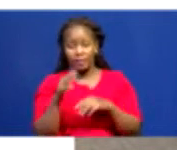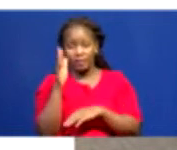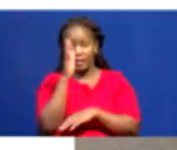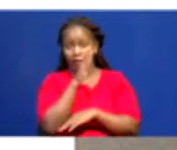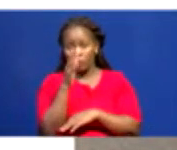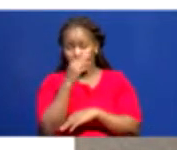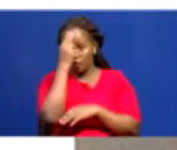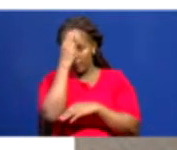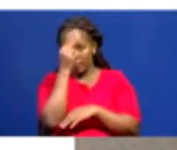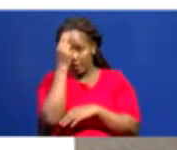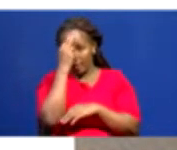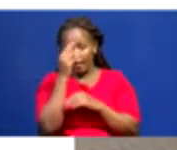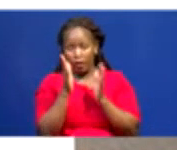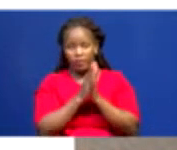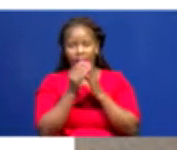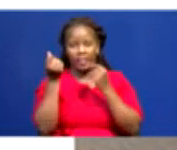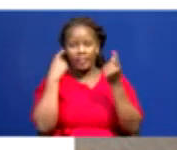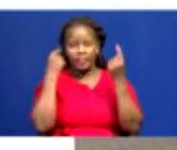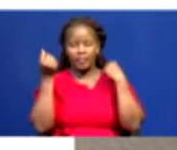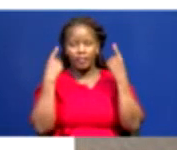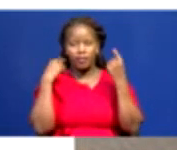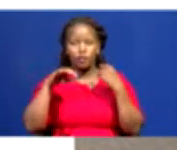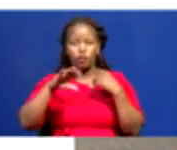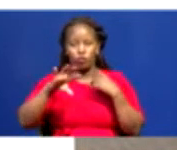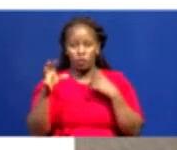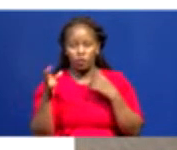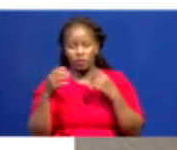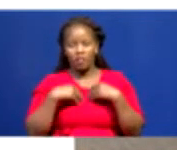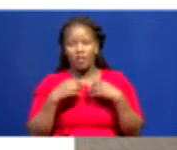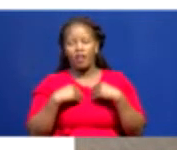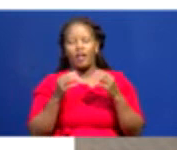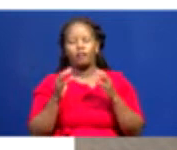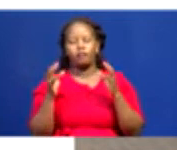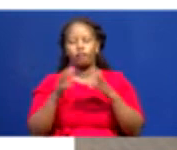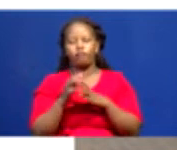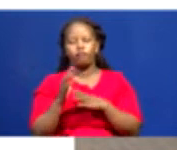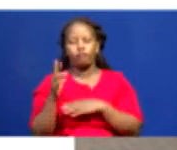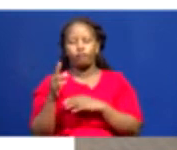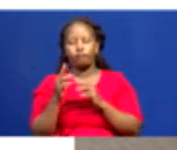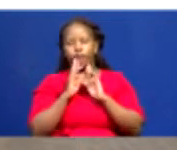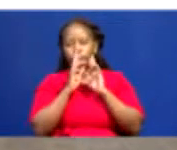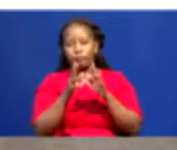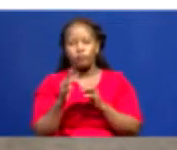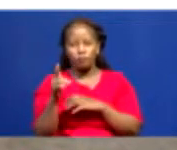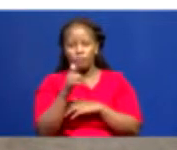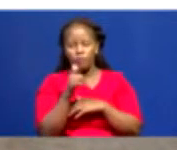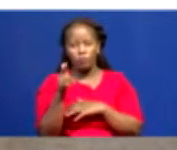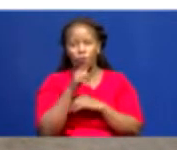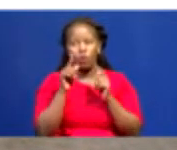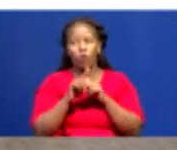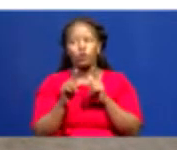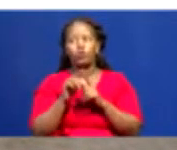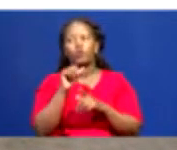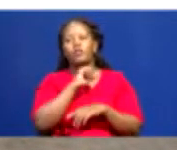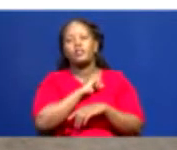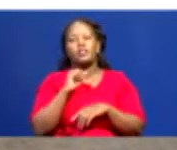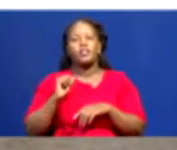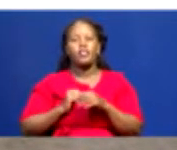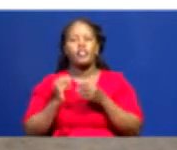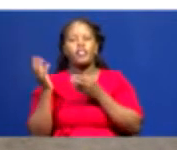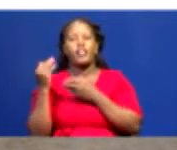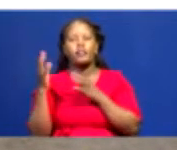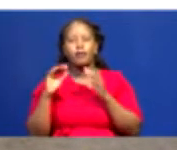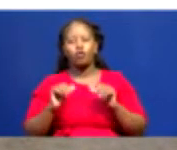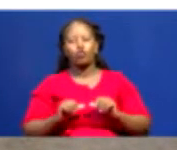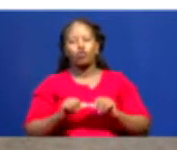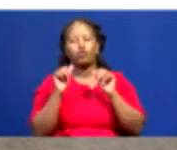in Narok and Kericho counties. We have able teams on the ground, and the Senate is also expected to be on